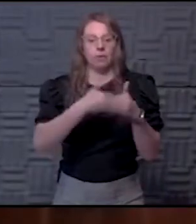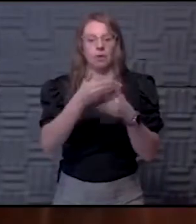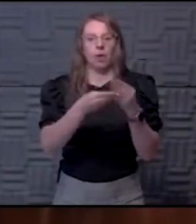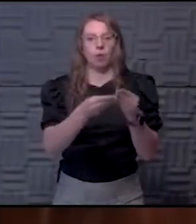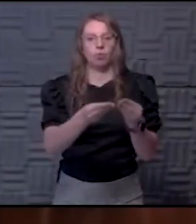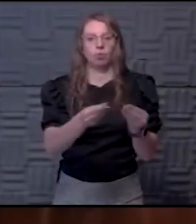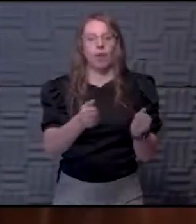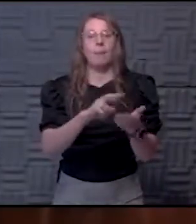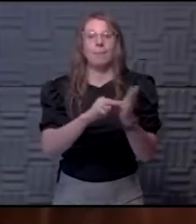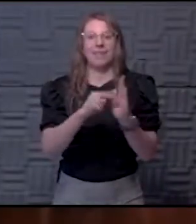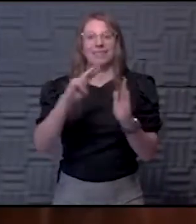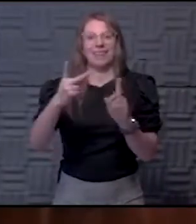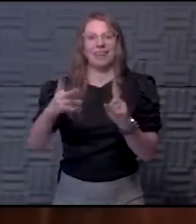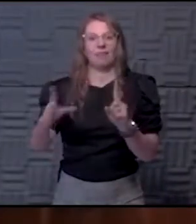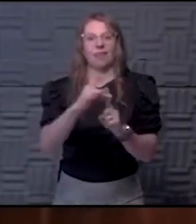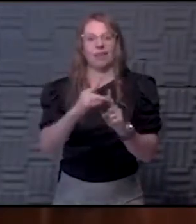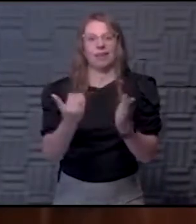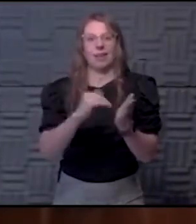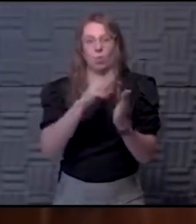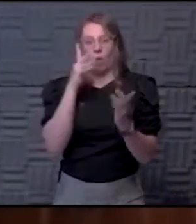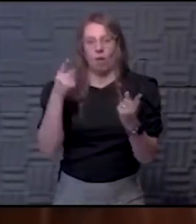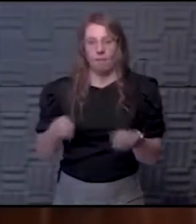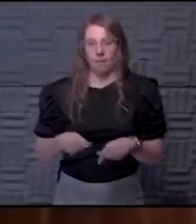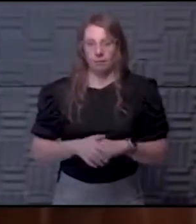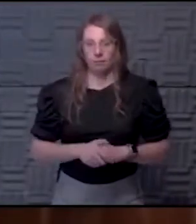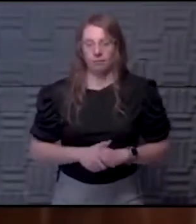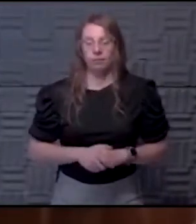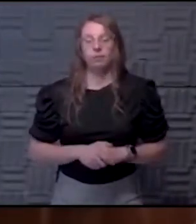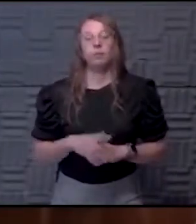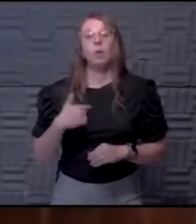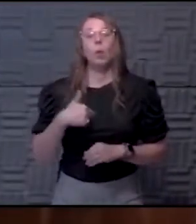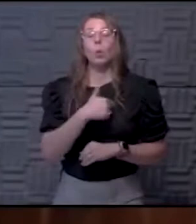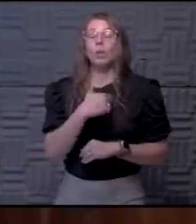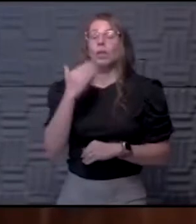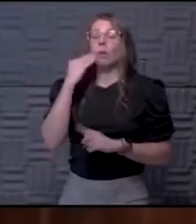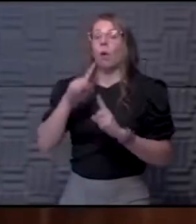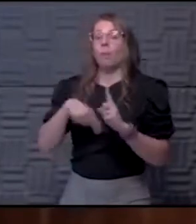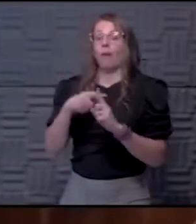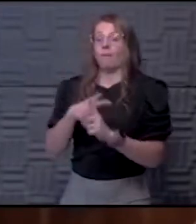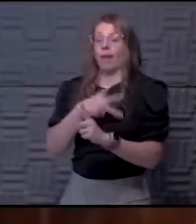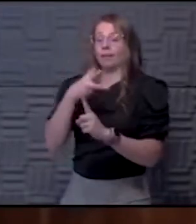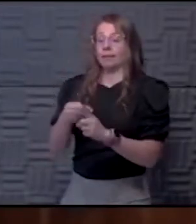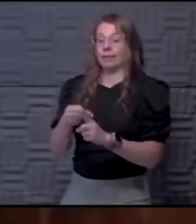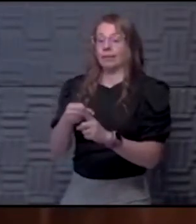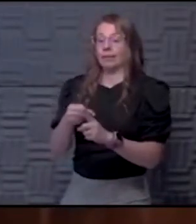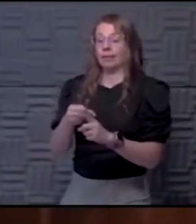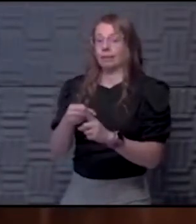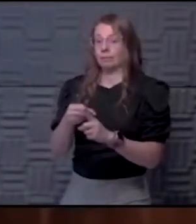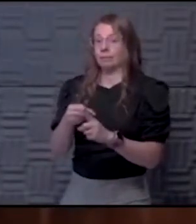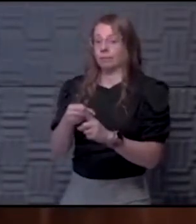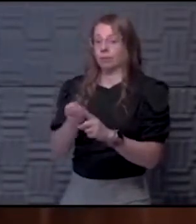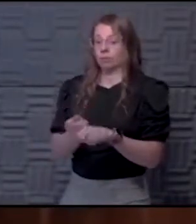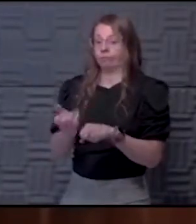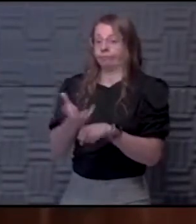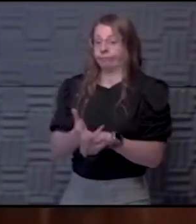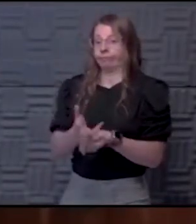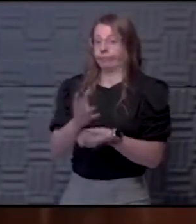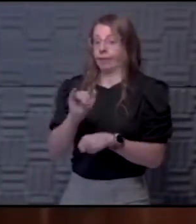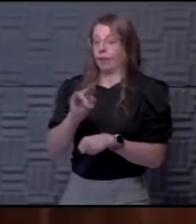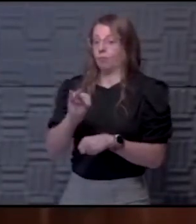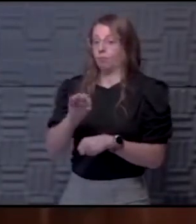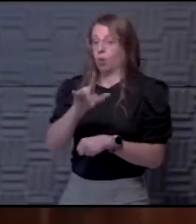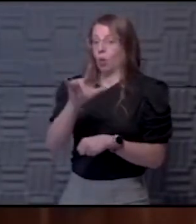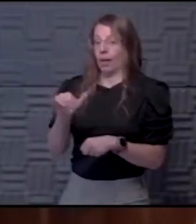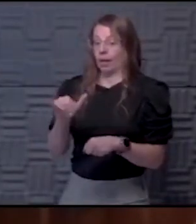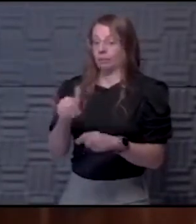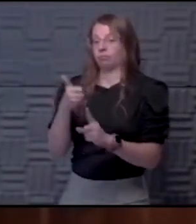get reinfected. What we know about vaccine-induced immunity in somebody whose immune system is